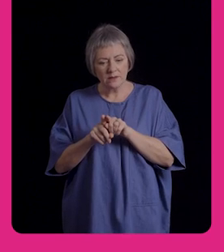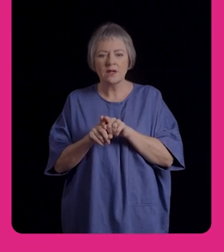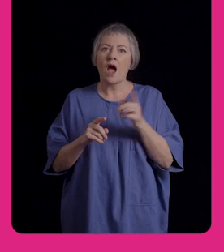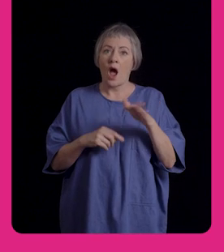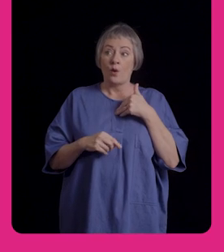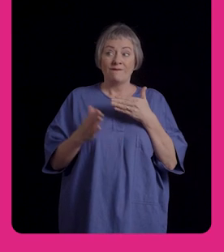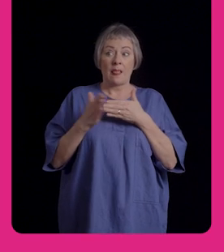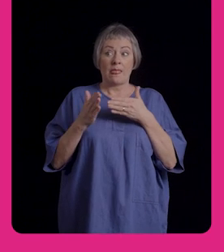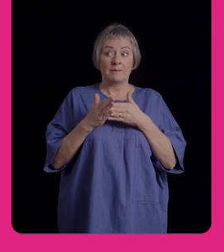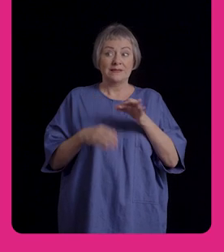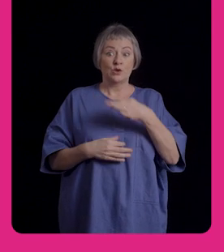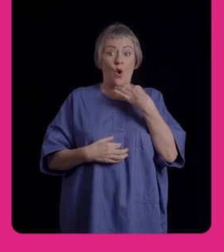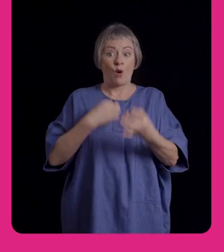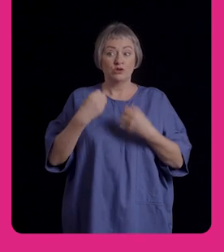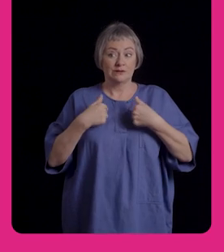limited options.